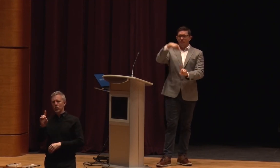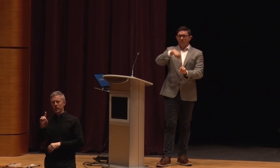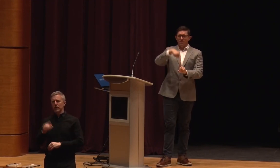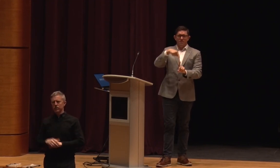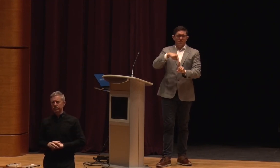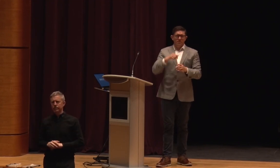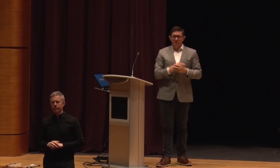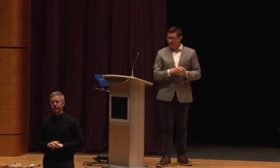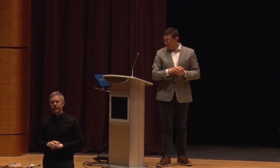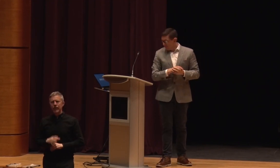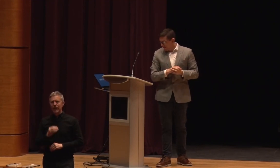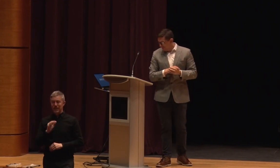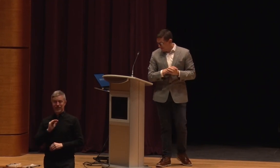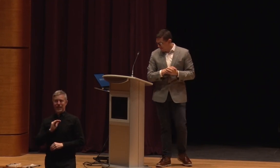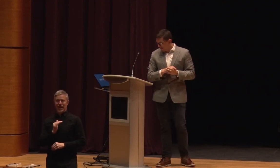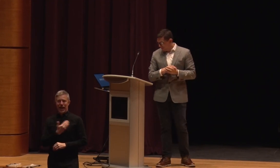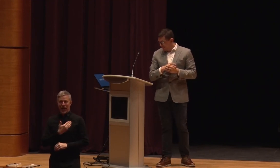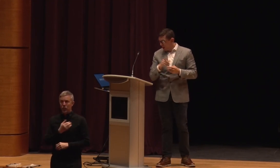It's our real job.